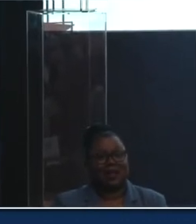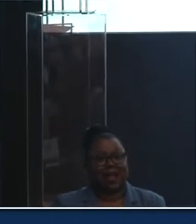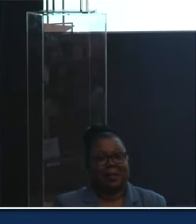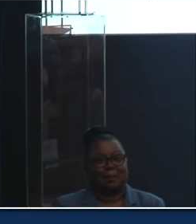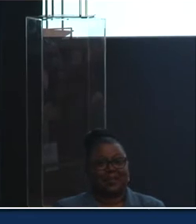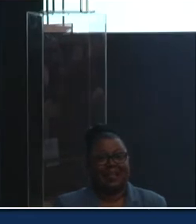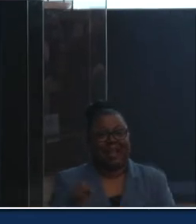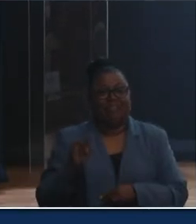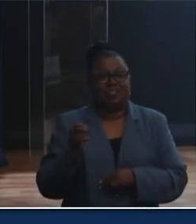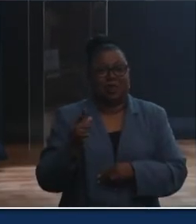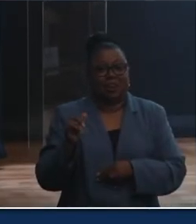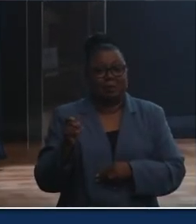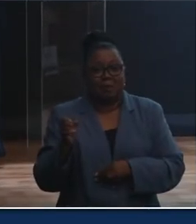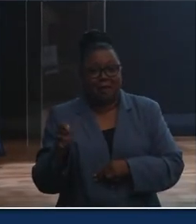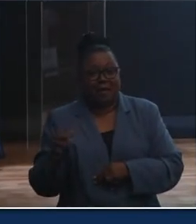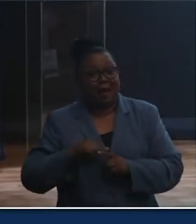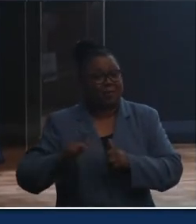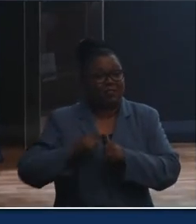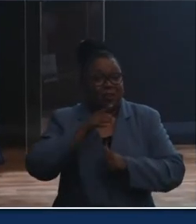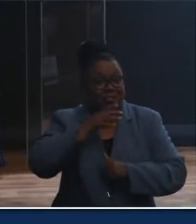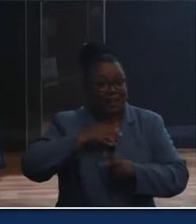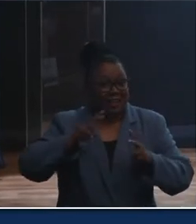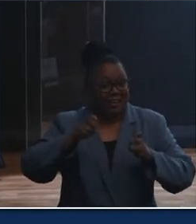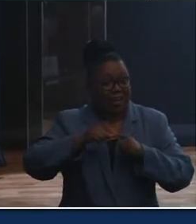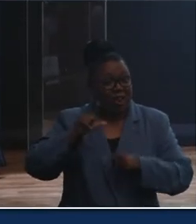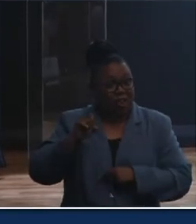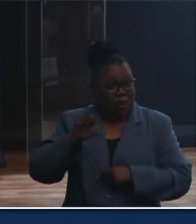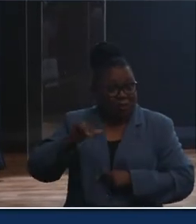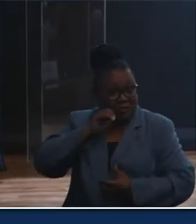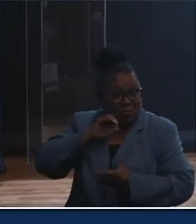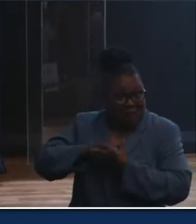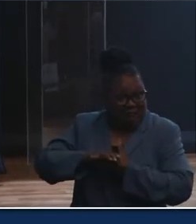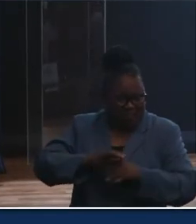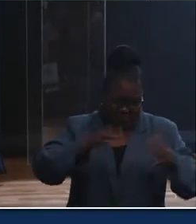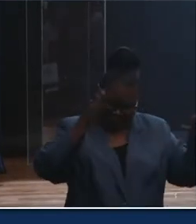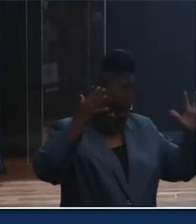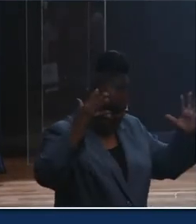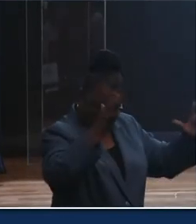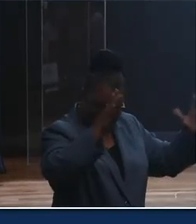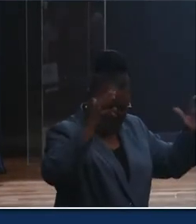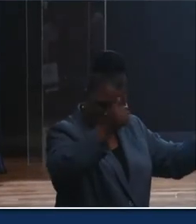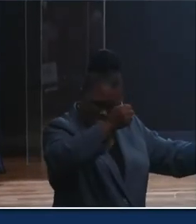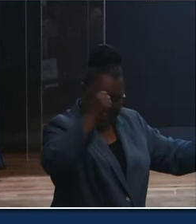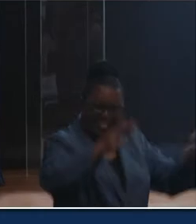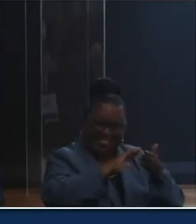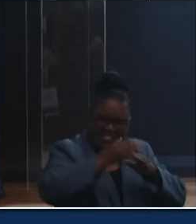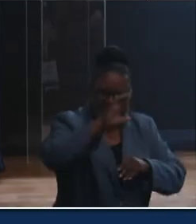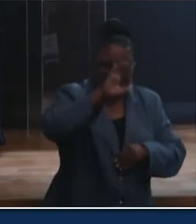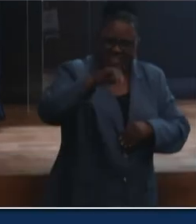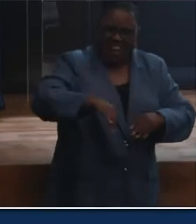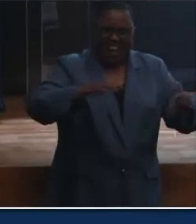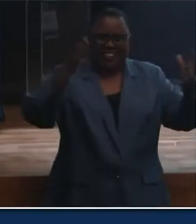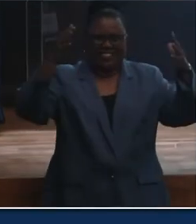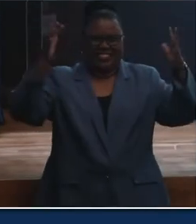Eshleman. I'm the First Lady, Lori's wife, of the city of Chicago.